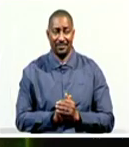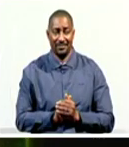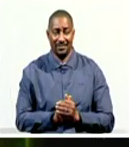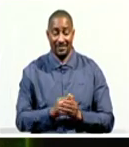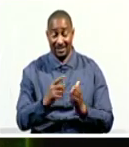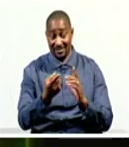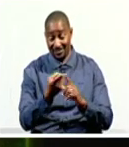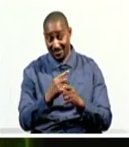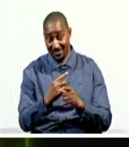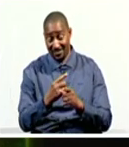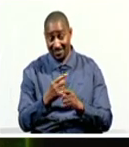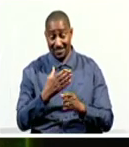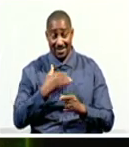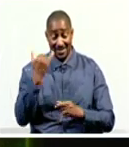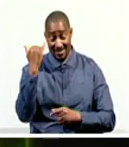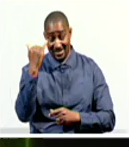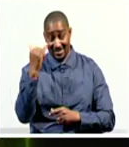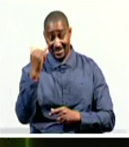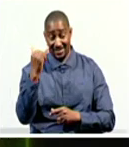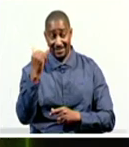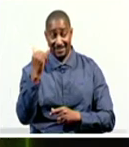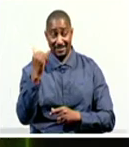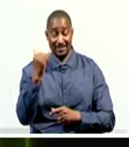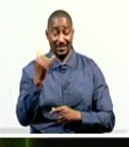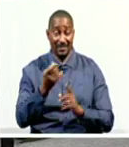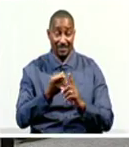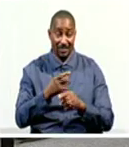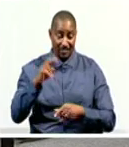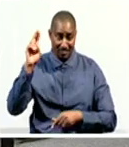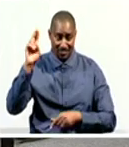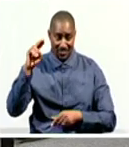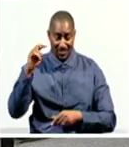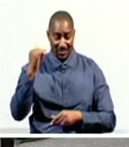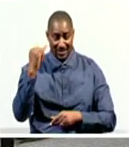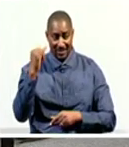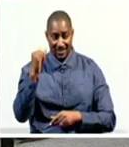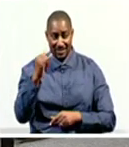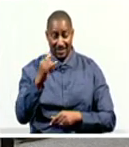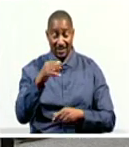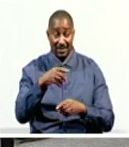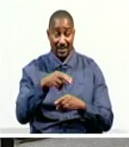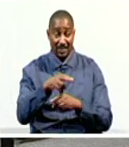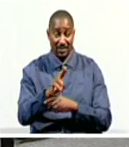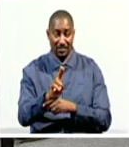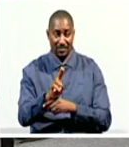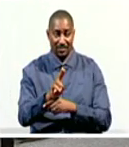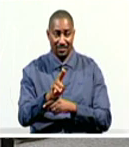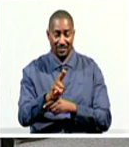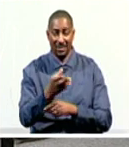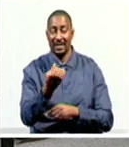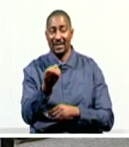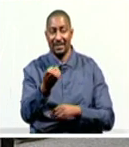technical point of view. Now, from the policy point of view, Harambee Prosperity 2 actually broadened the